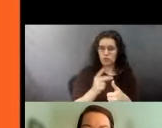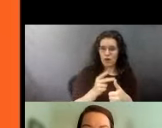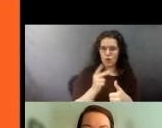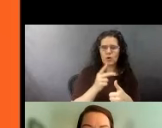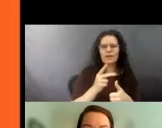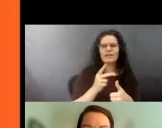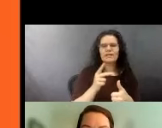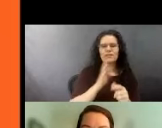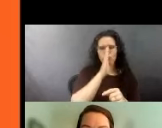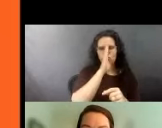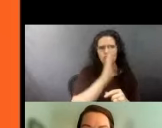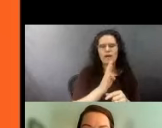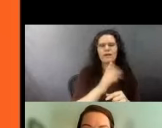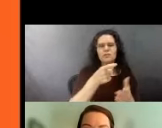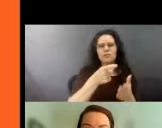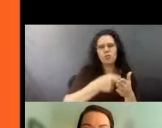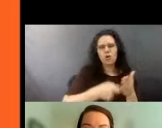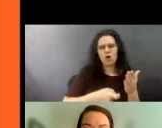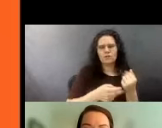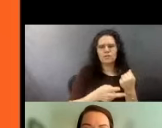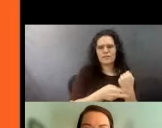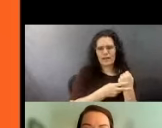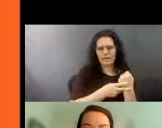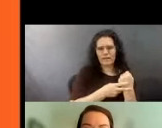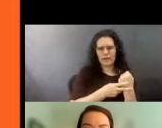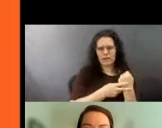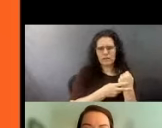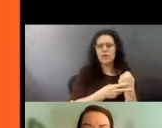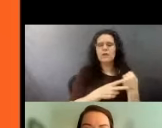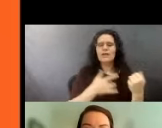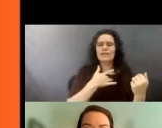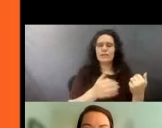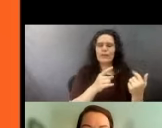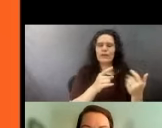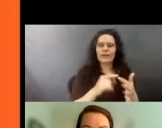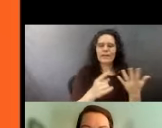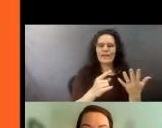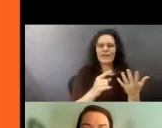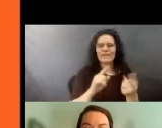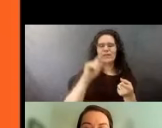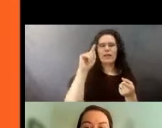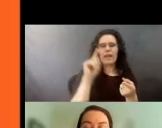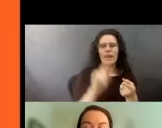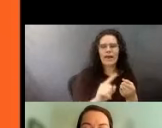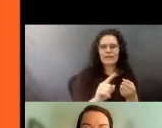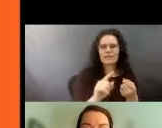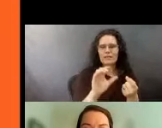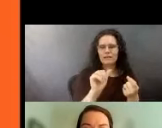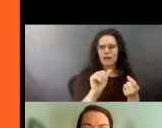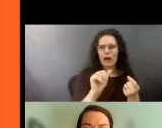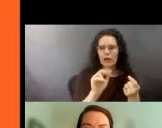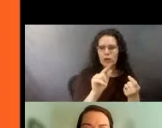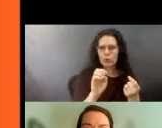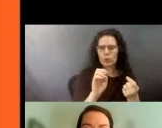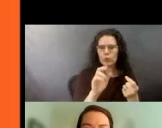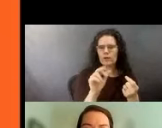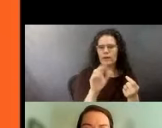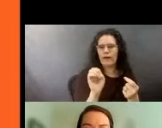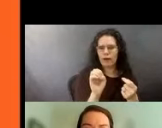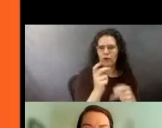savings. Oftentimes, this is done through a change or decrease in acute care utilization. So especially in a lot